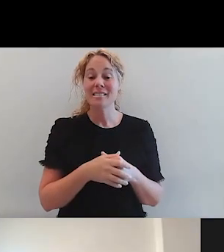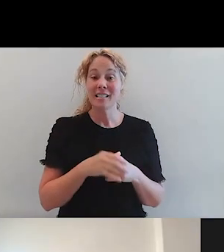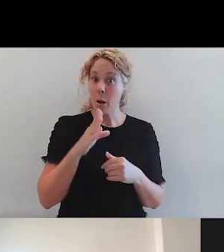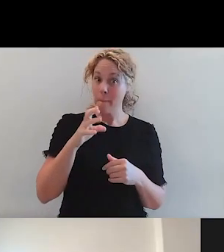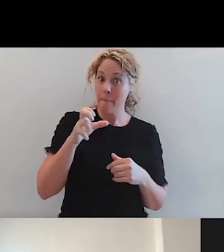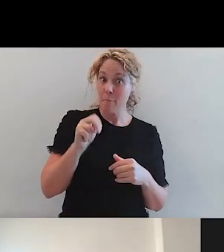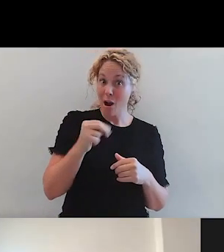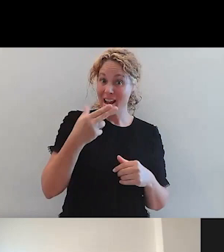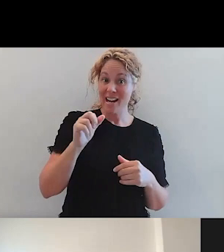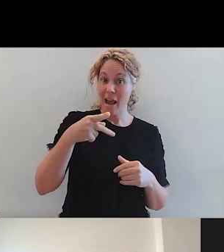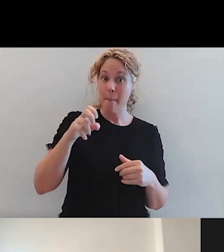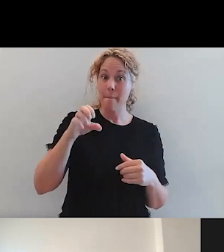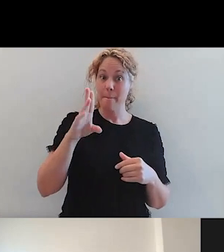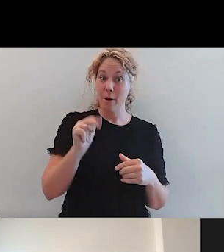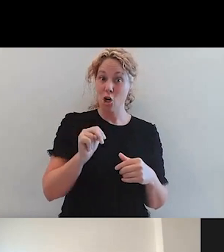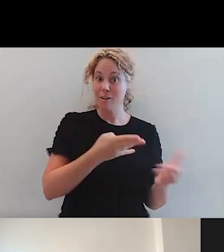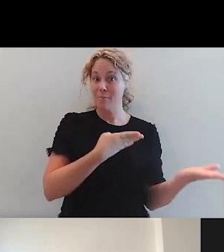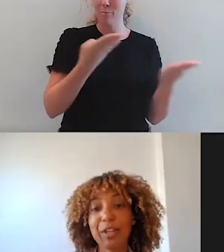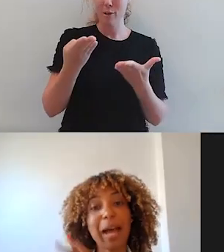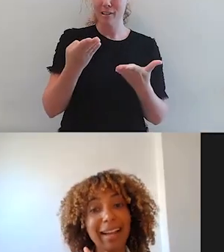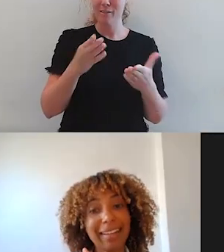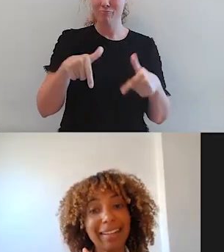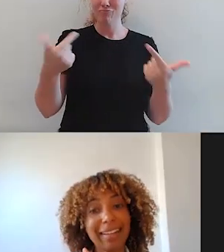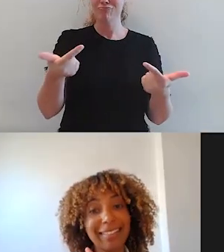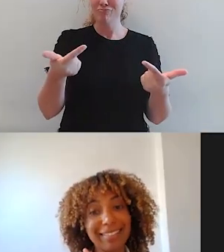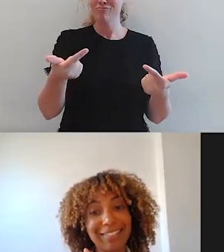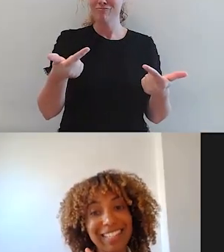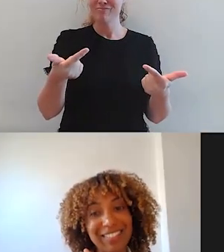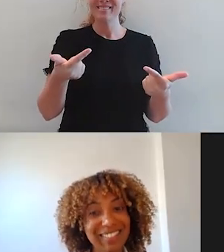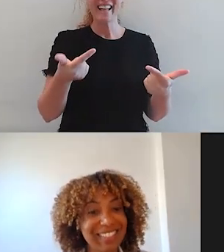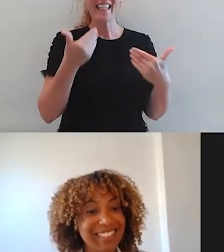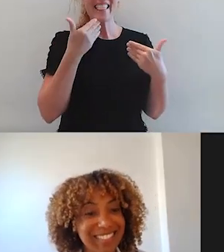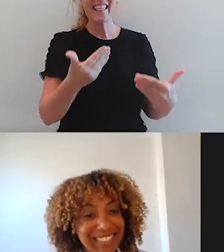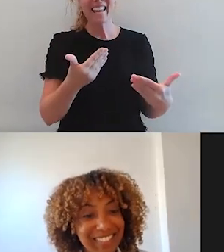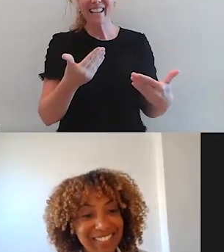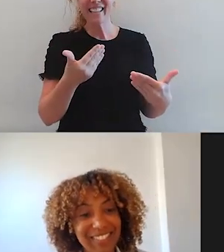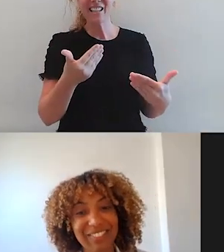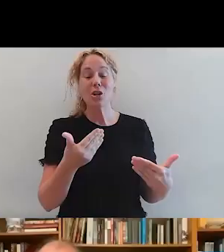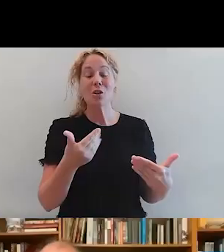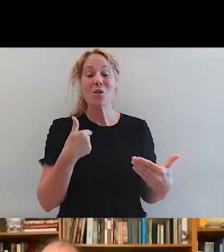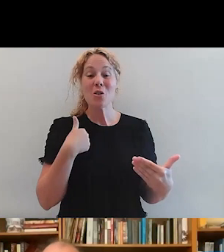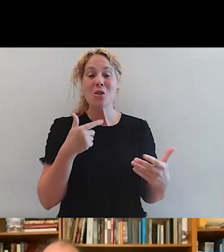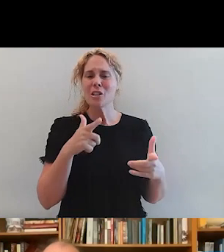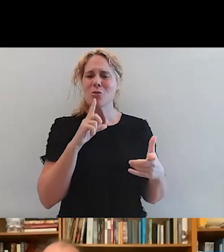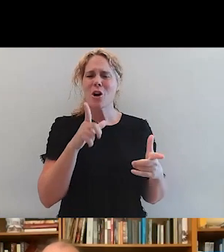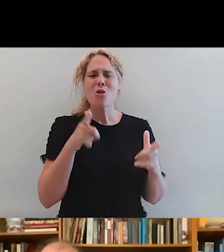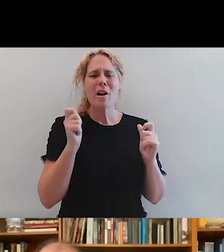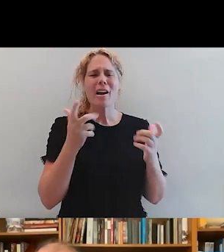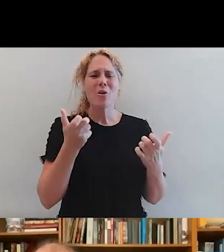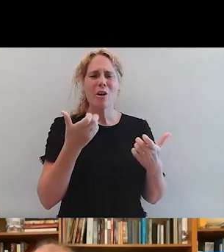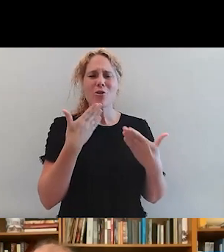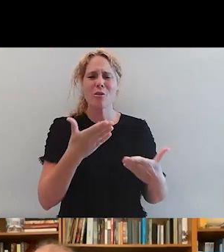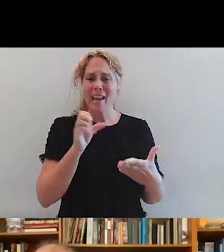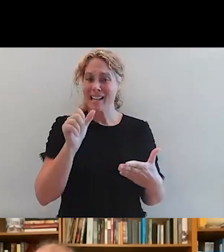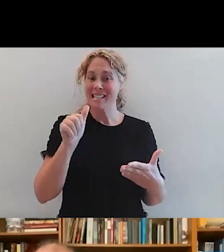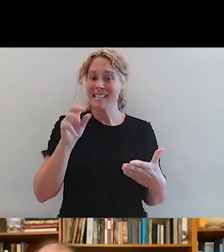Hepburn, bringing you up for the NASHFIT update. Bring you back. Thank you. And just real quickly, I want to thank SAMHSA